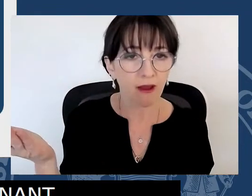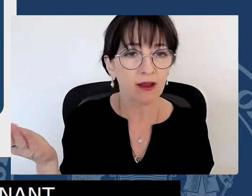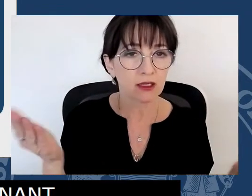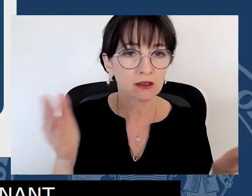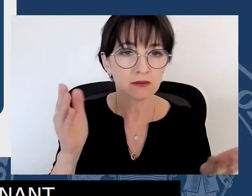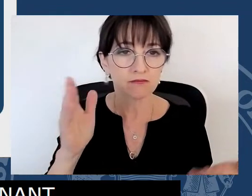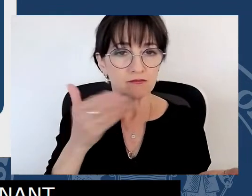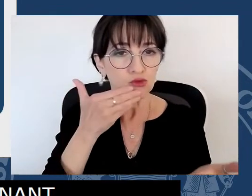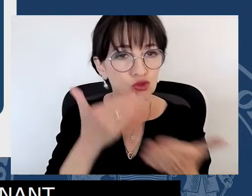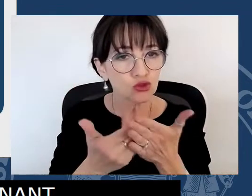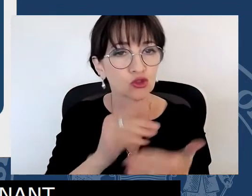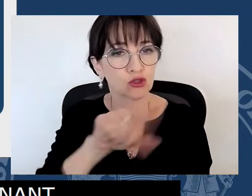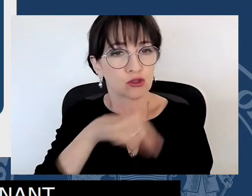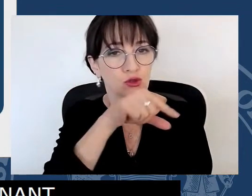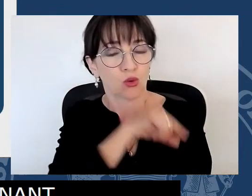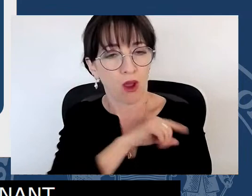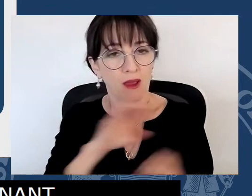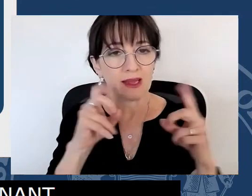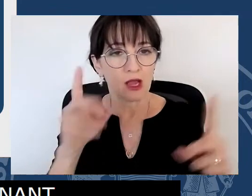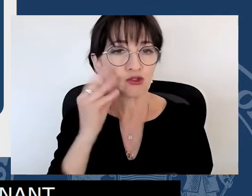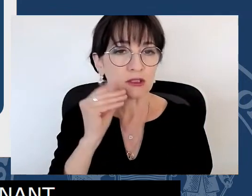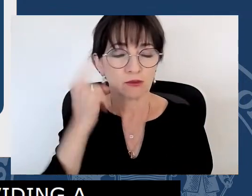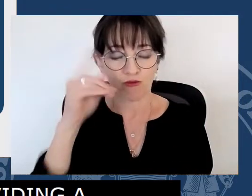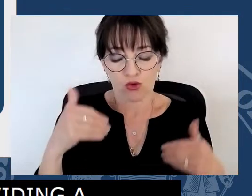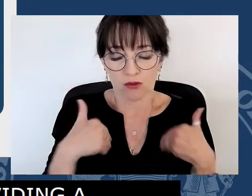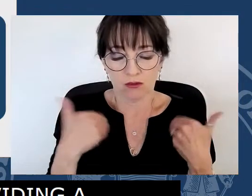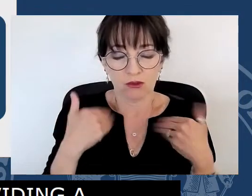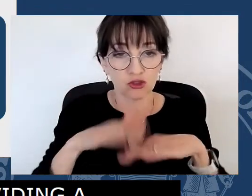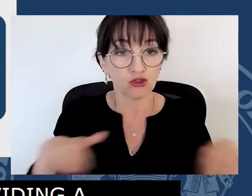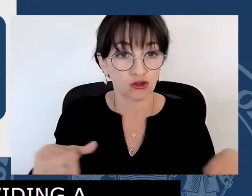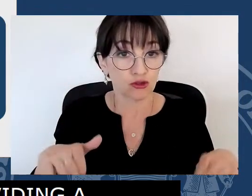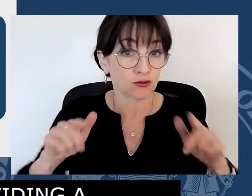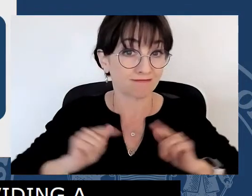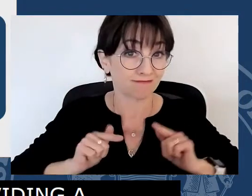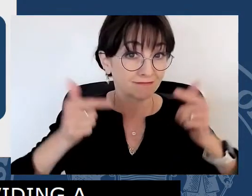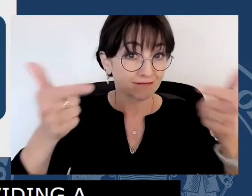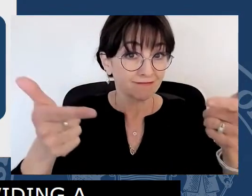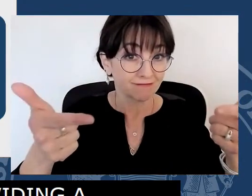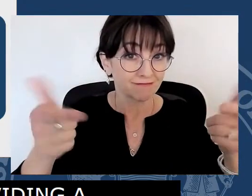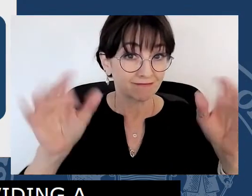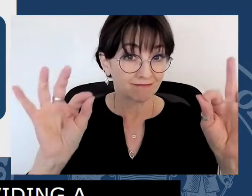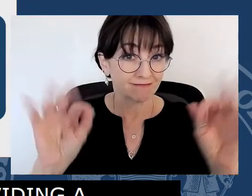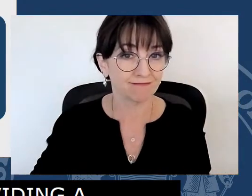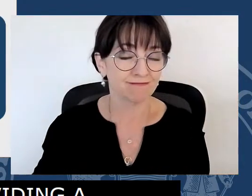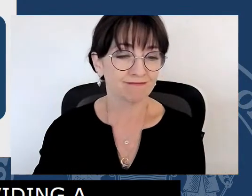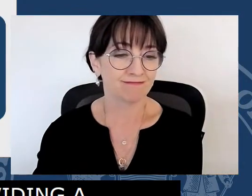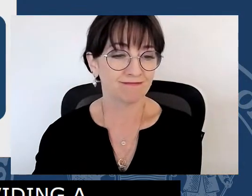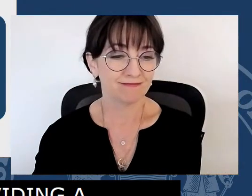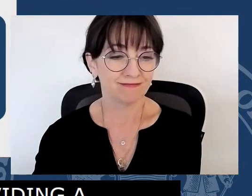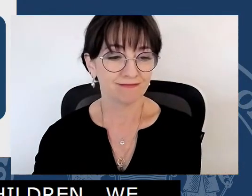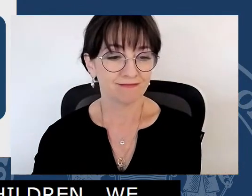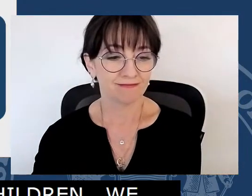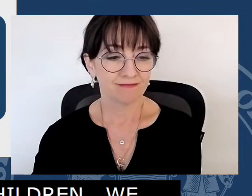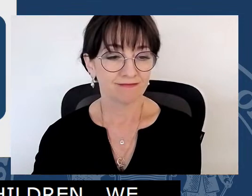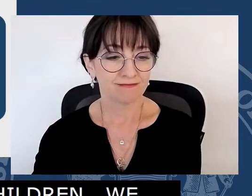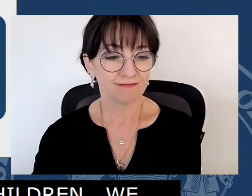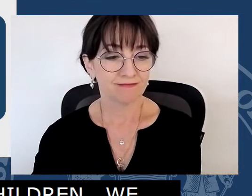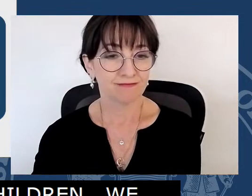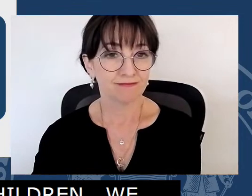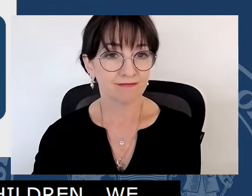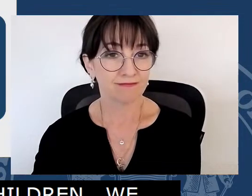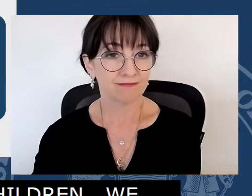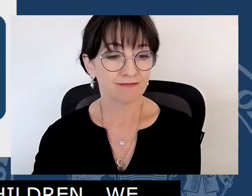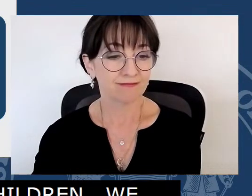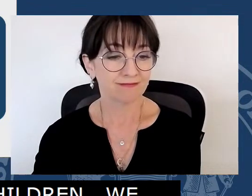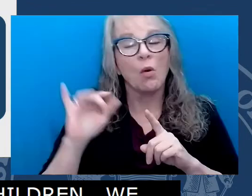quality education experience for preschool children. We're also making significant, did I lose you? No, still got